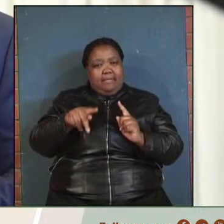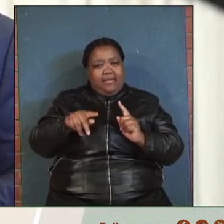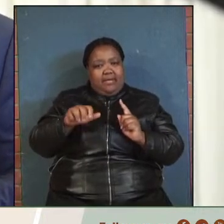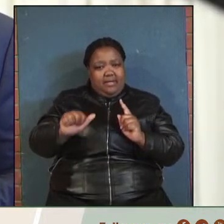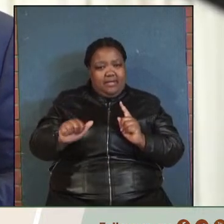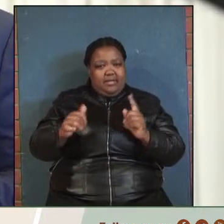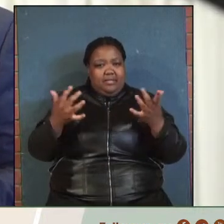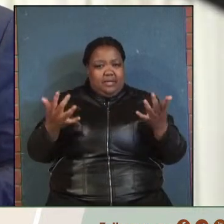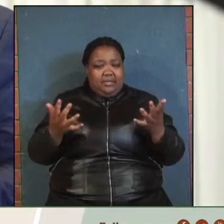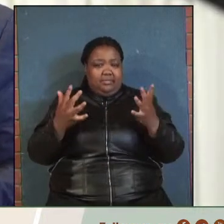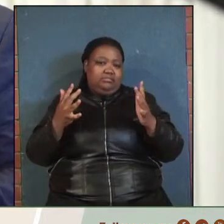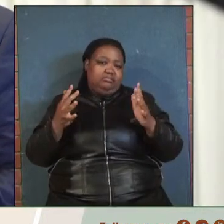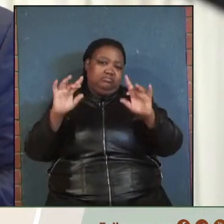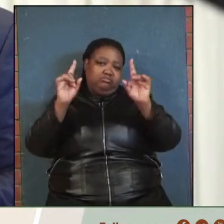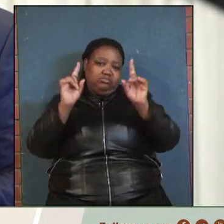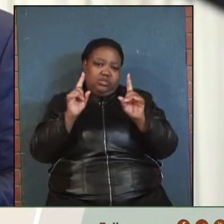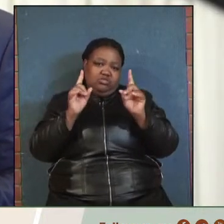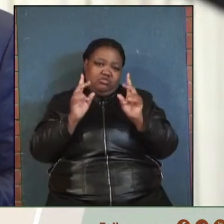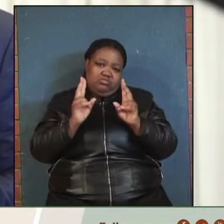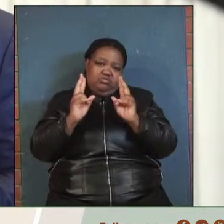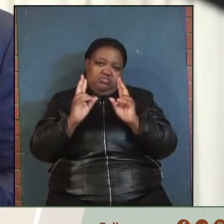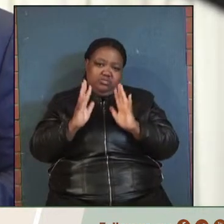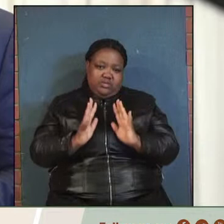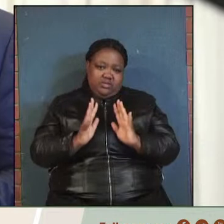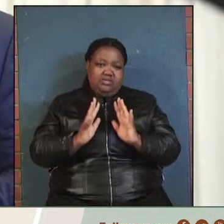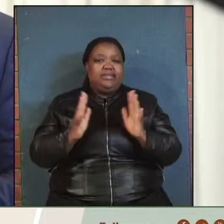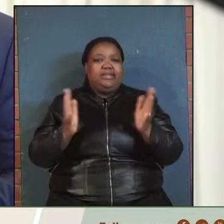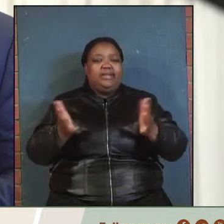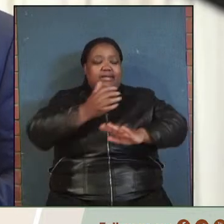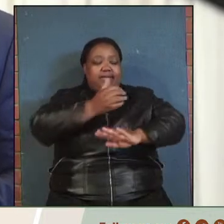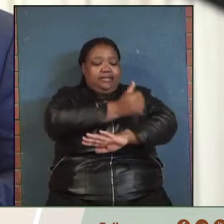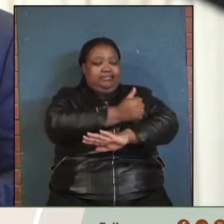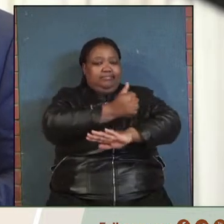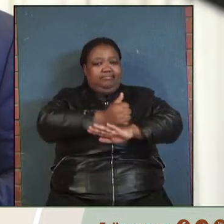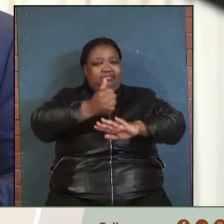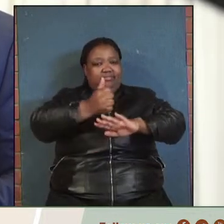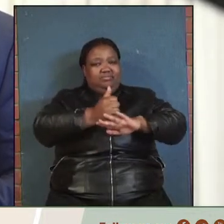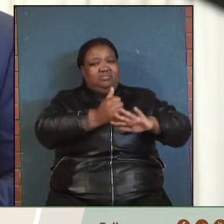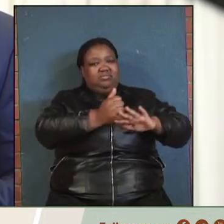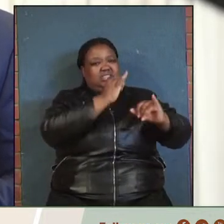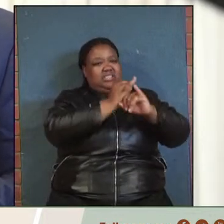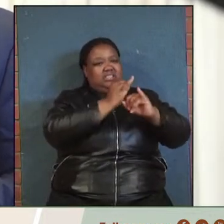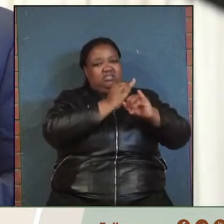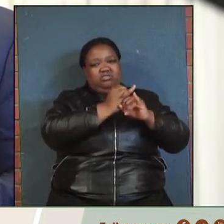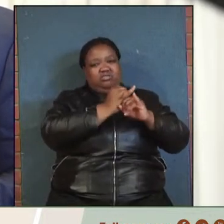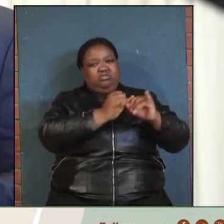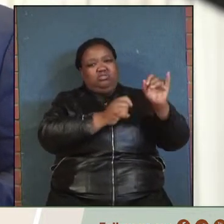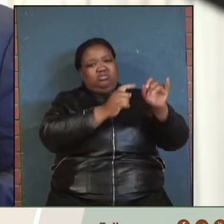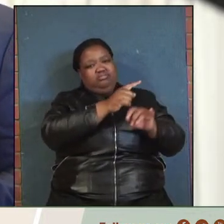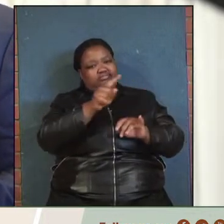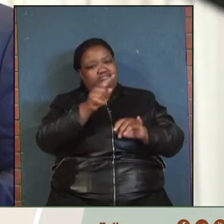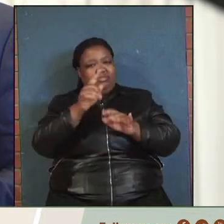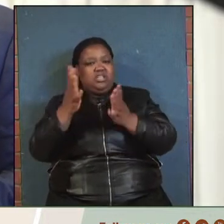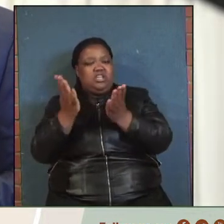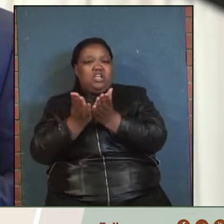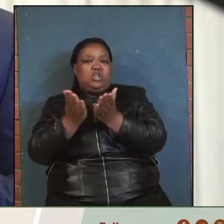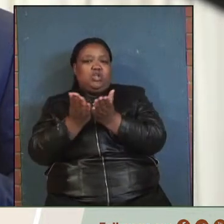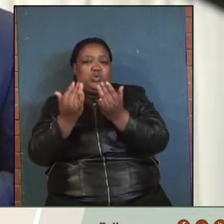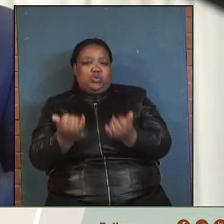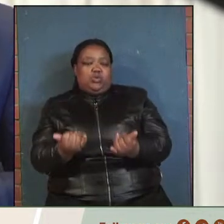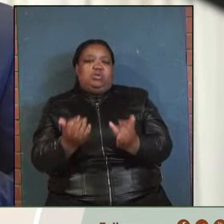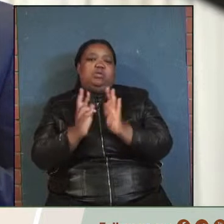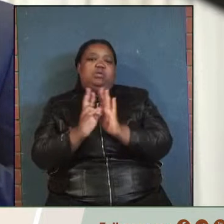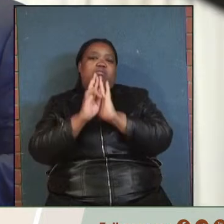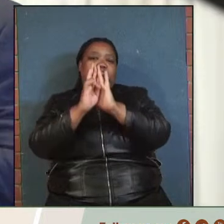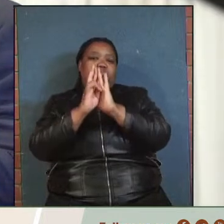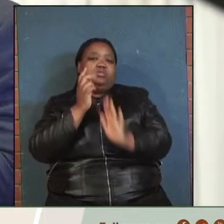guests, stakeholders of various institutions and schools represented here. Ladies and